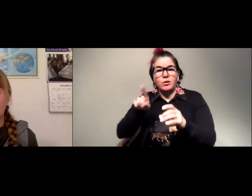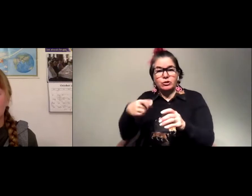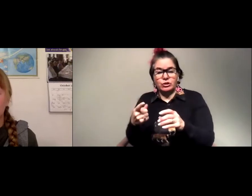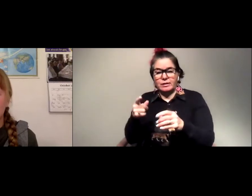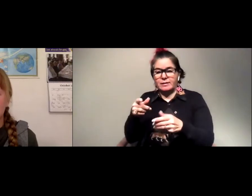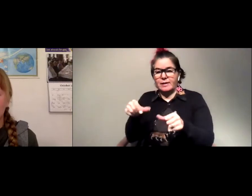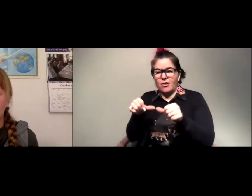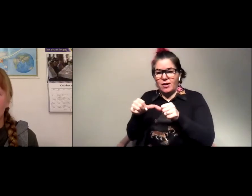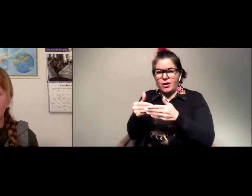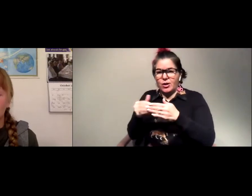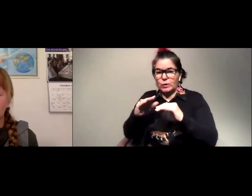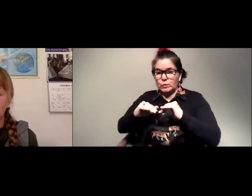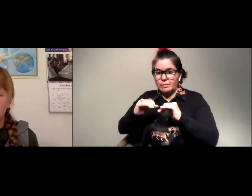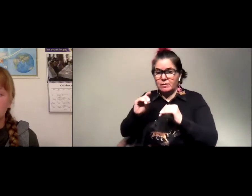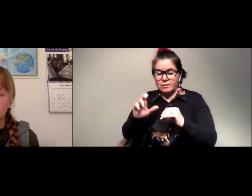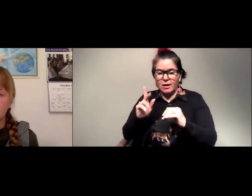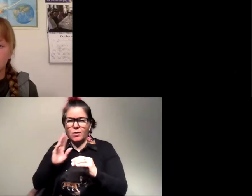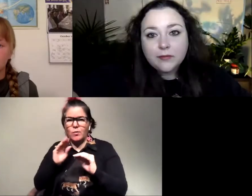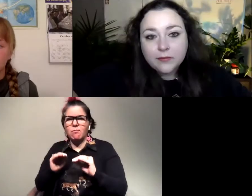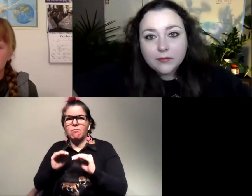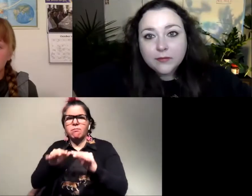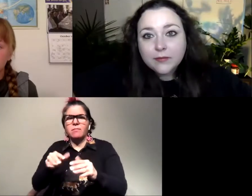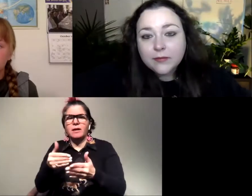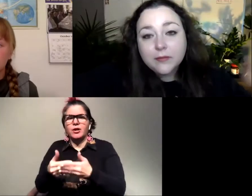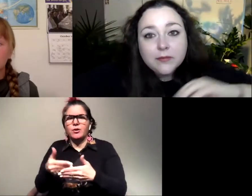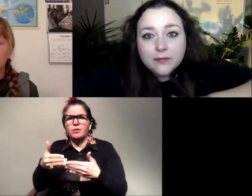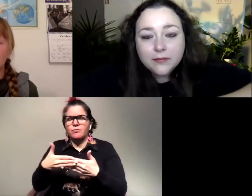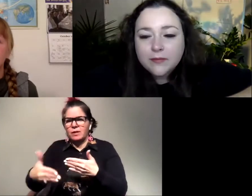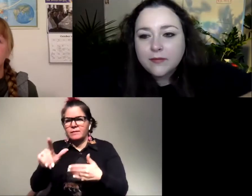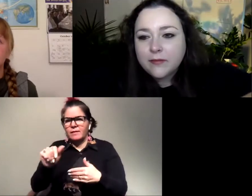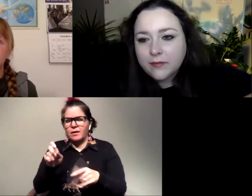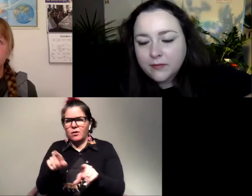it's probably going to spread towards the rest of the lake also.